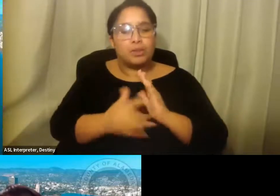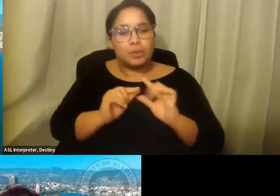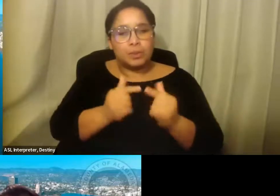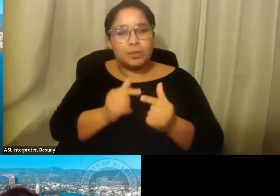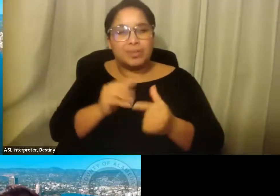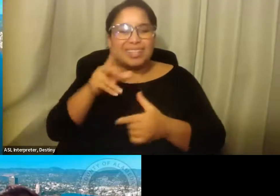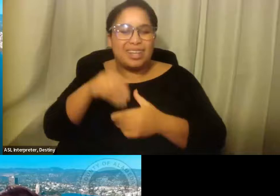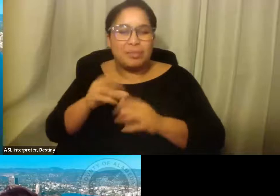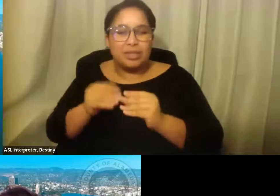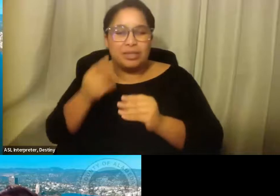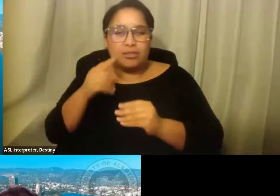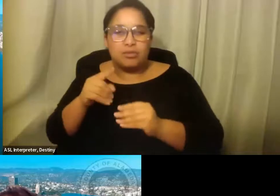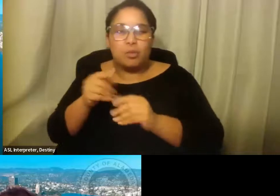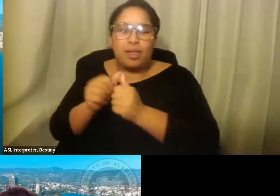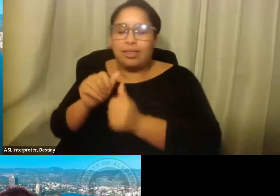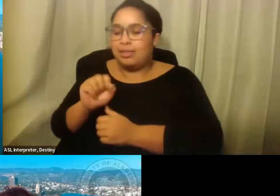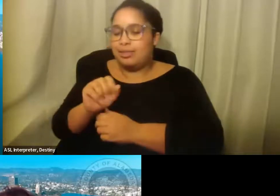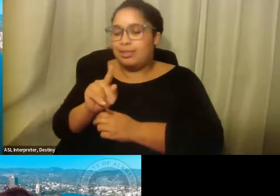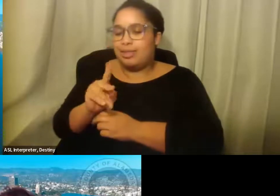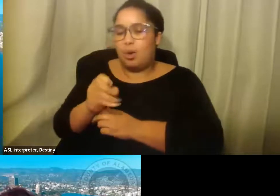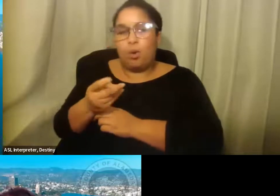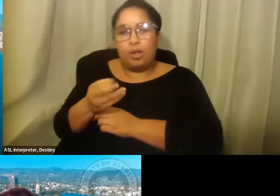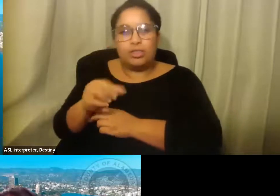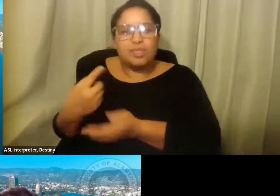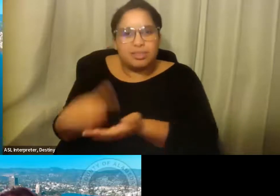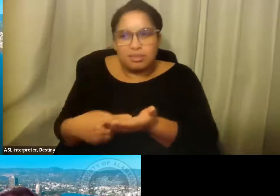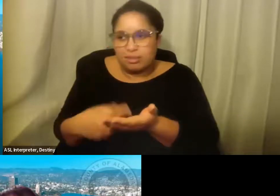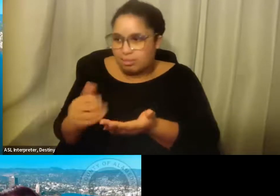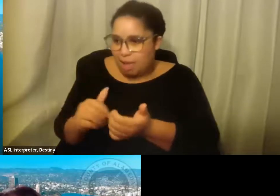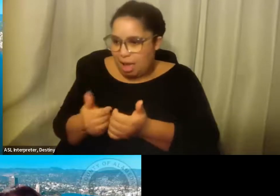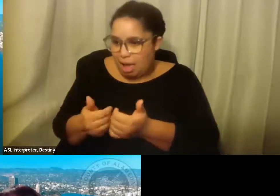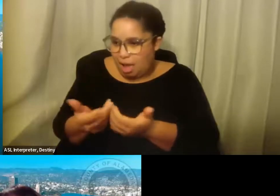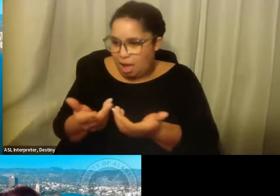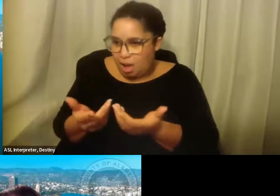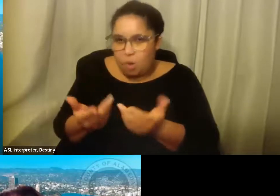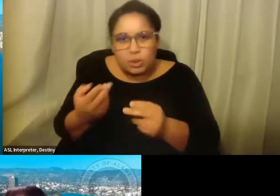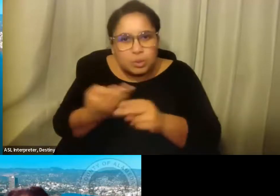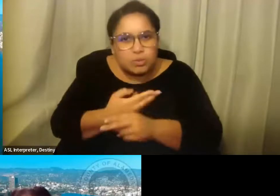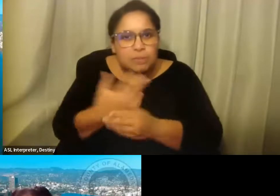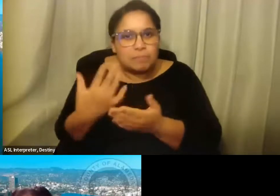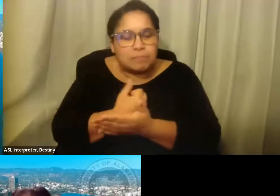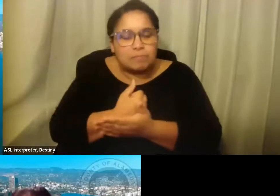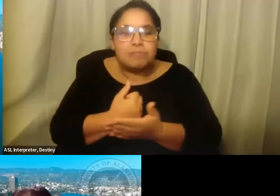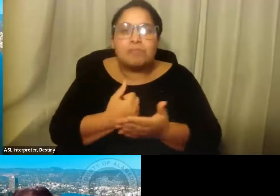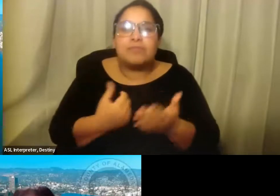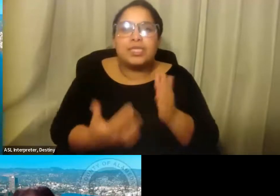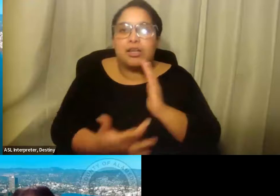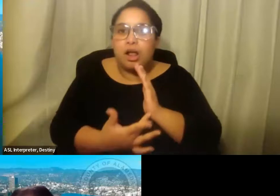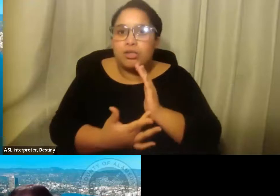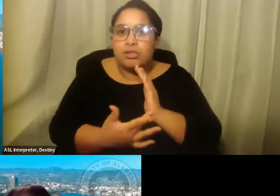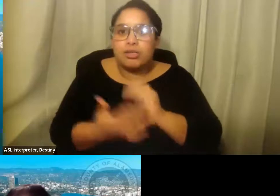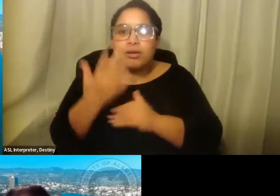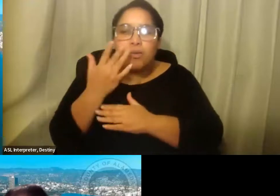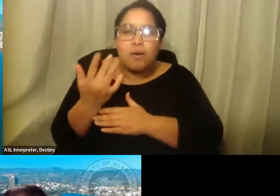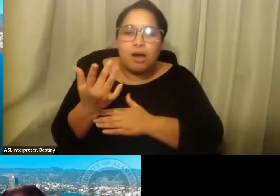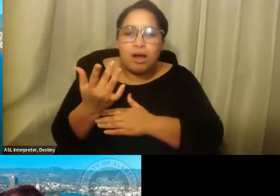stakeholder meetings, those were some of the things that they were talking about, is how to leverage technology, because now we're moving to a